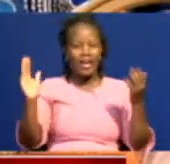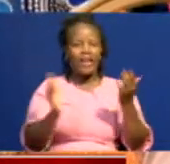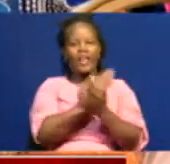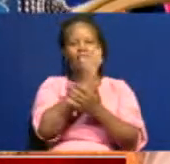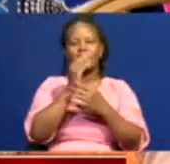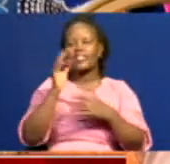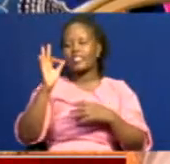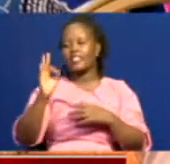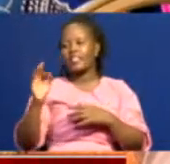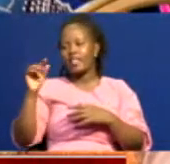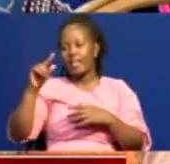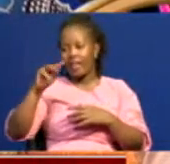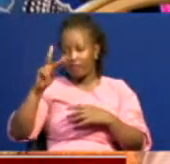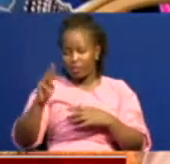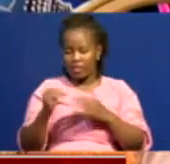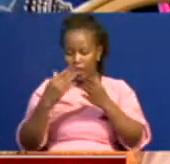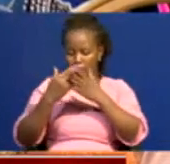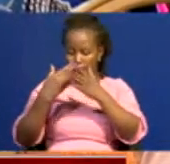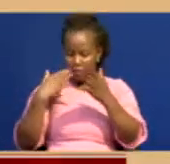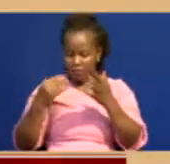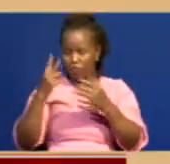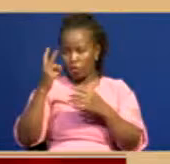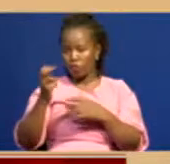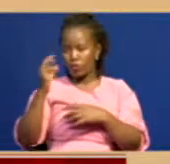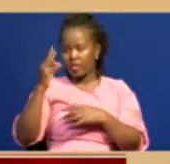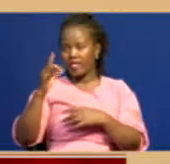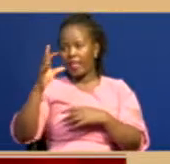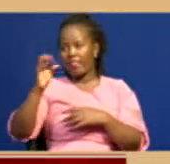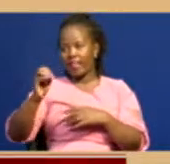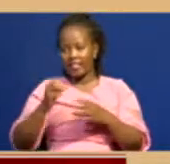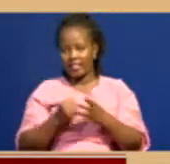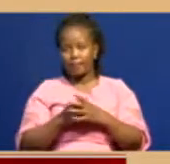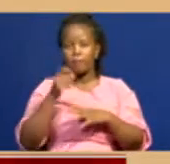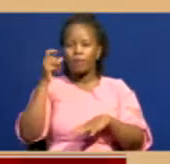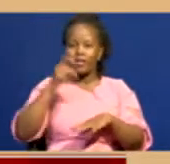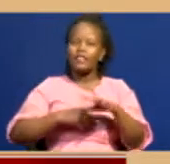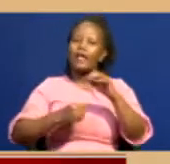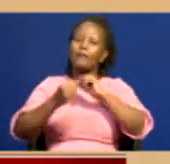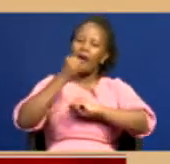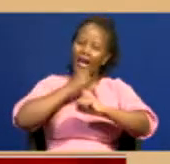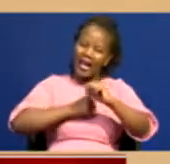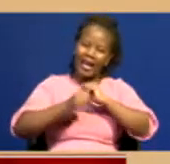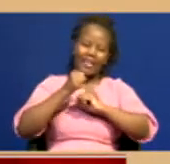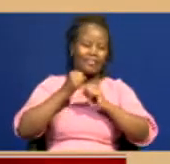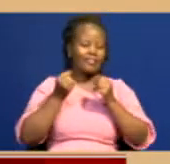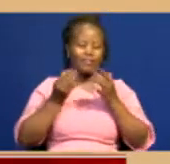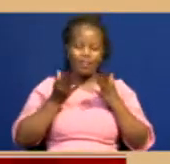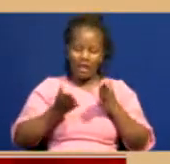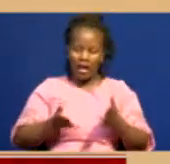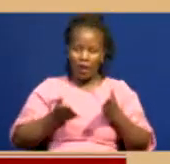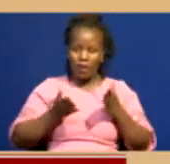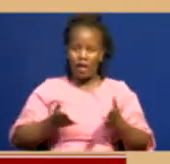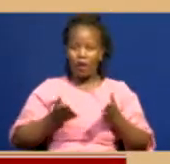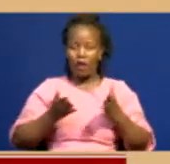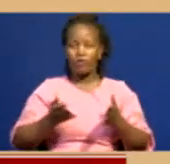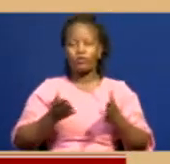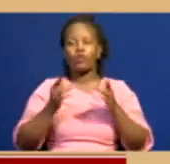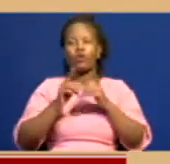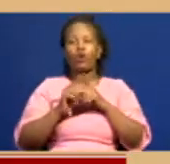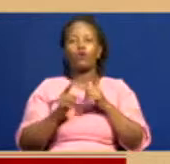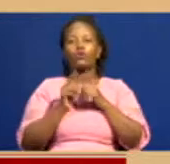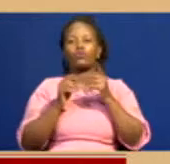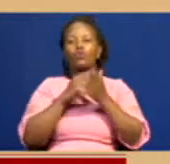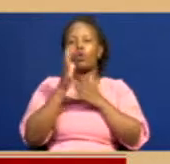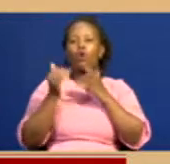female genital mutilation by 2030. The time to act is now, and our collective efforts will script